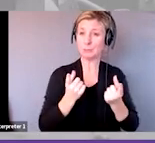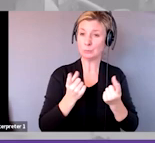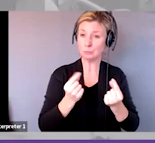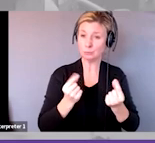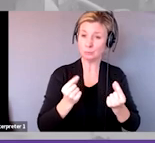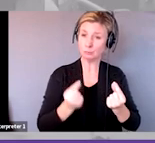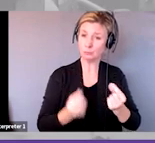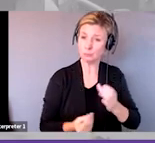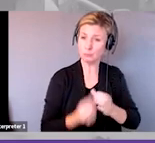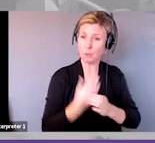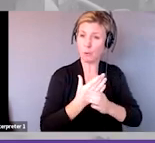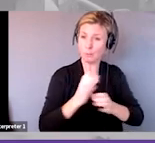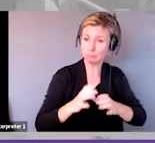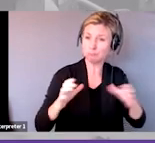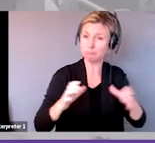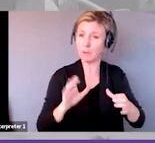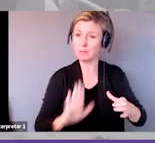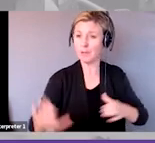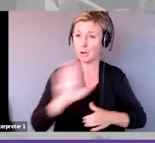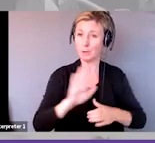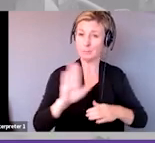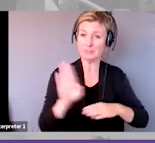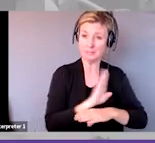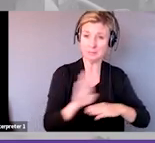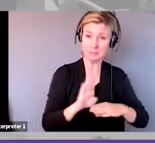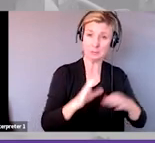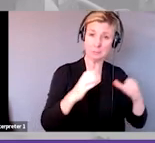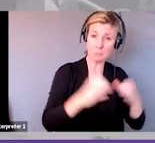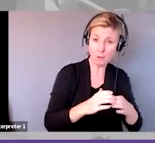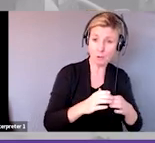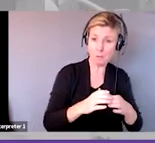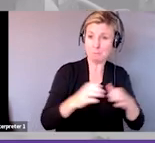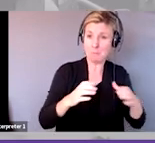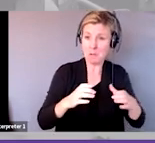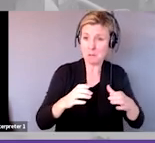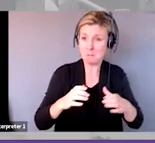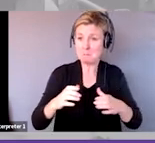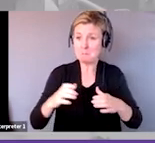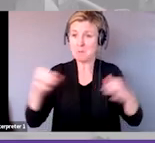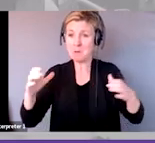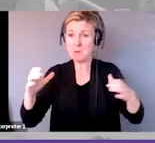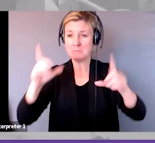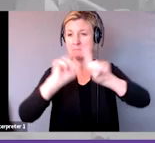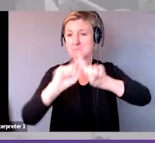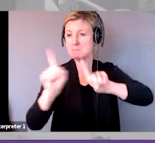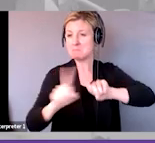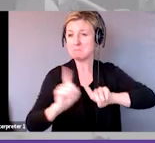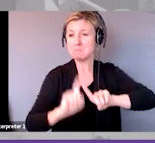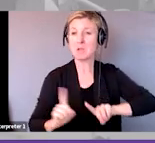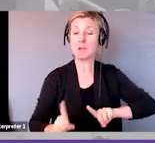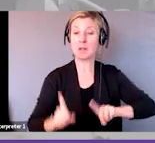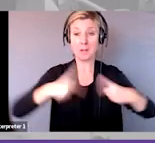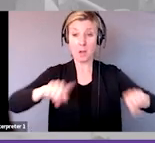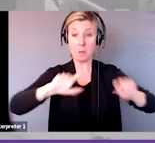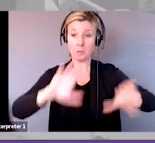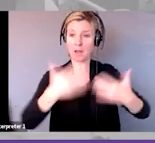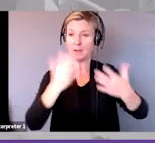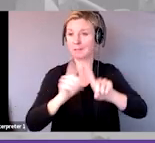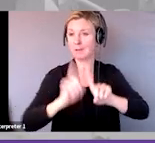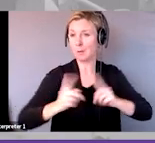growth, from startup to scale up, with lots of programs and workshops,